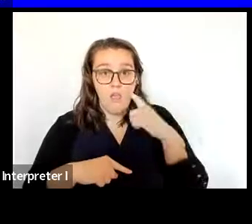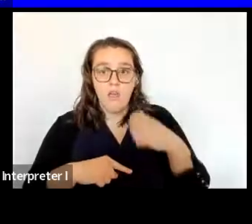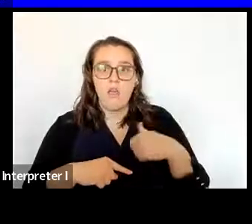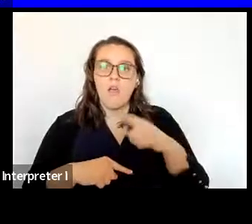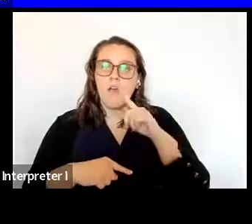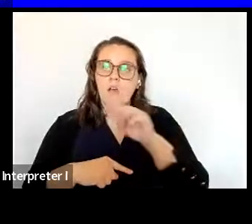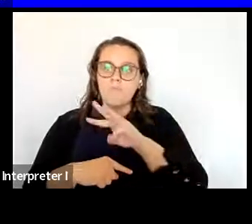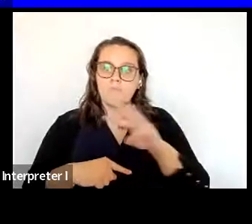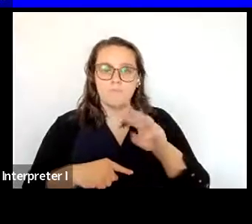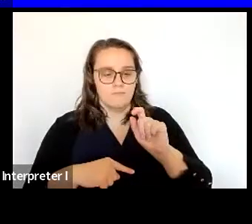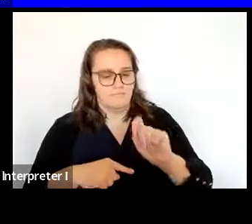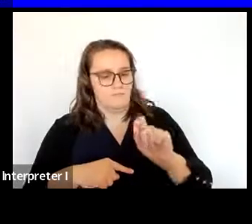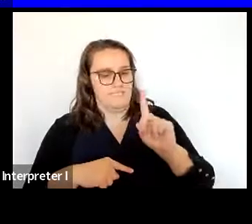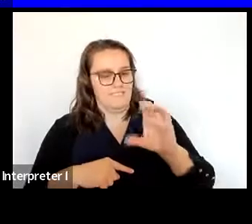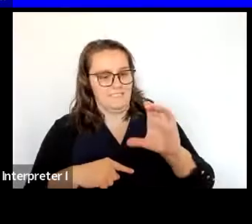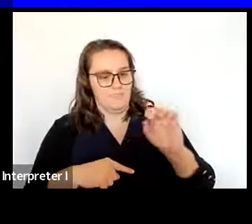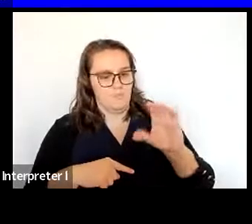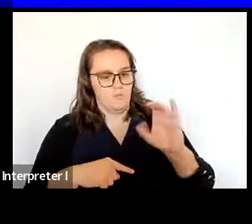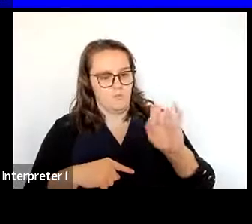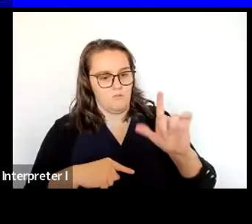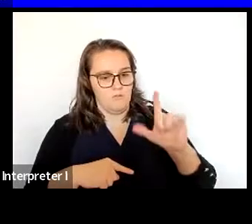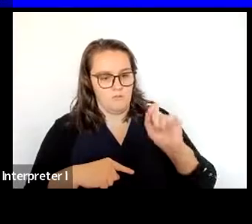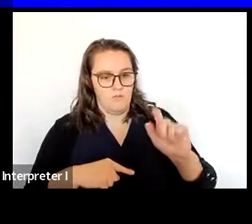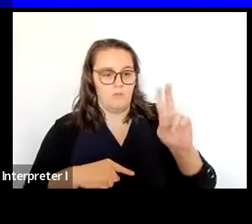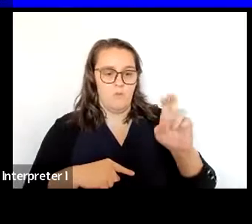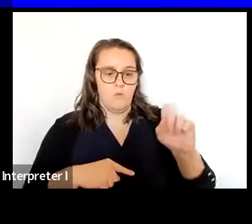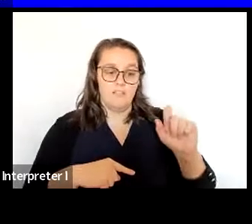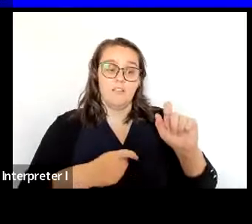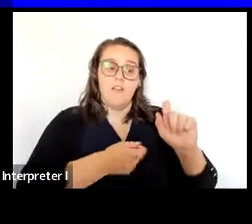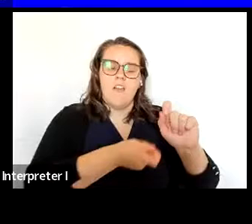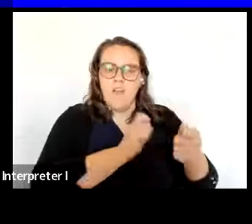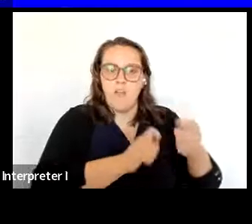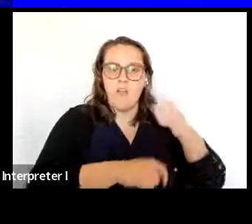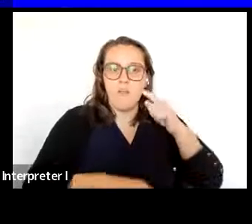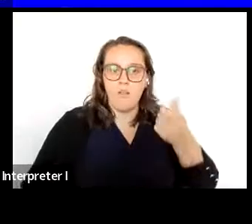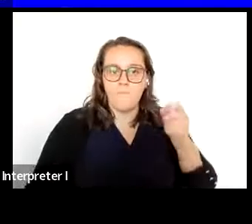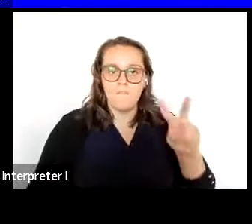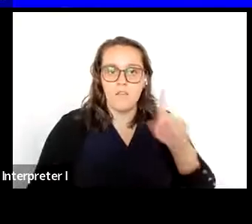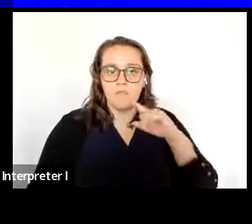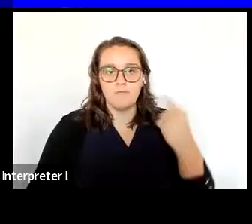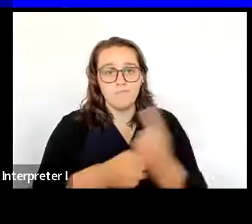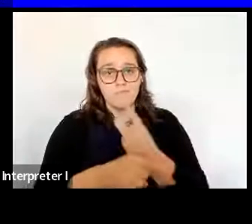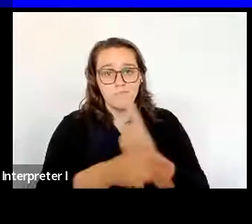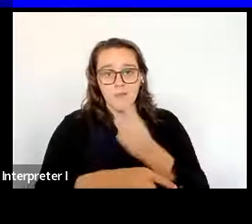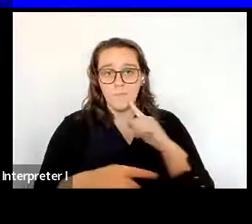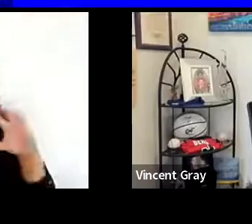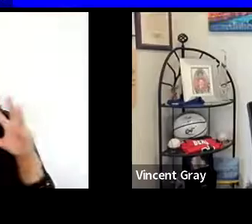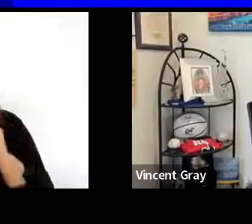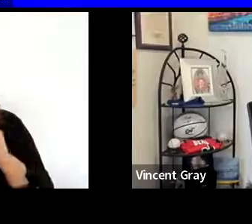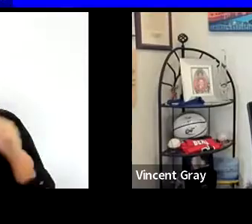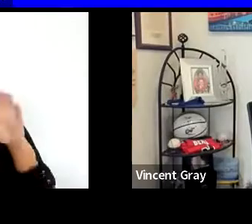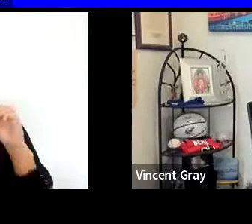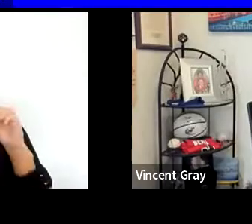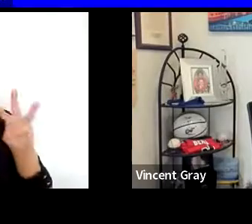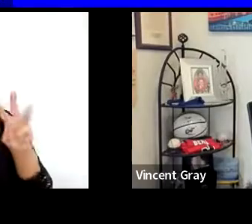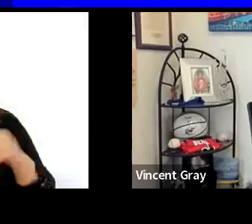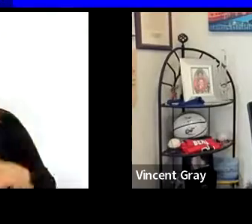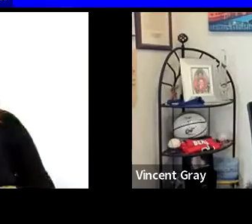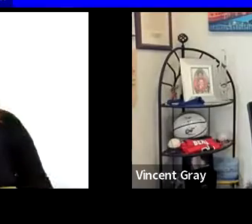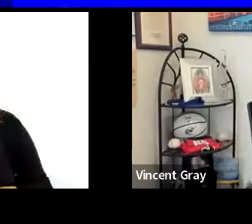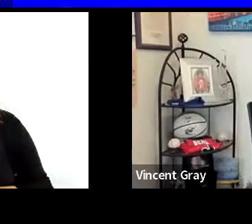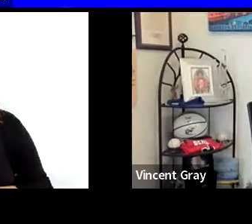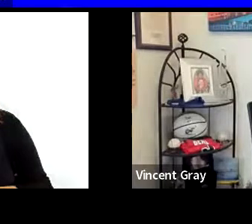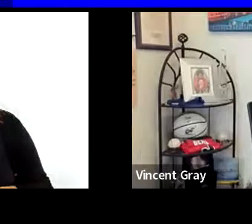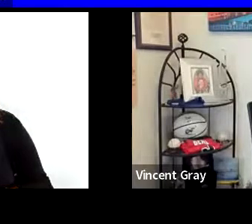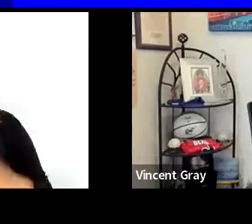to dccouncil.gov. As I said, this is a regular meeting of the Committee of the Whole. It will be